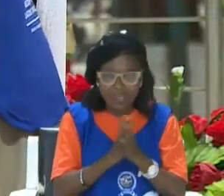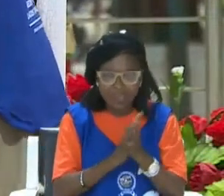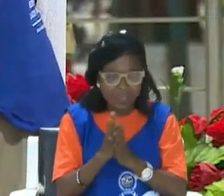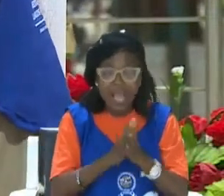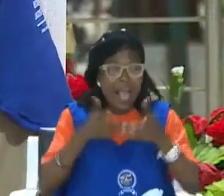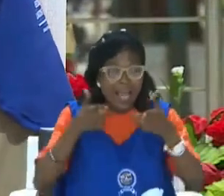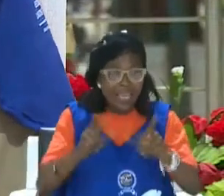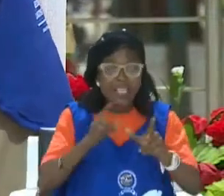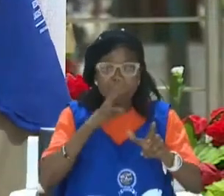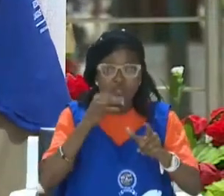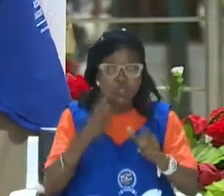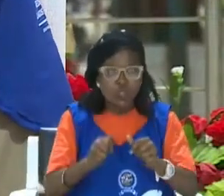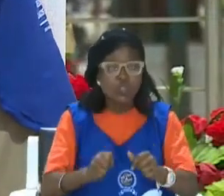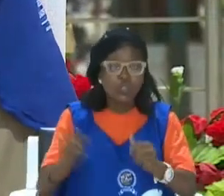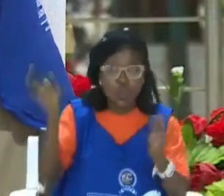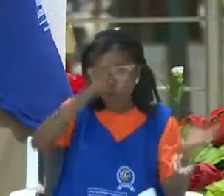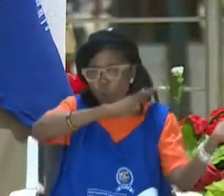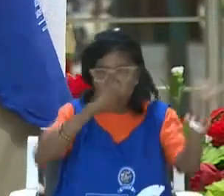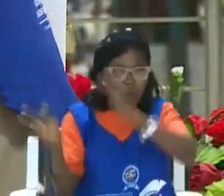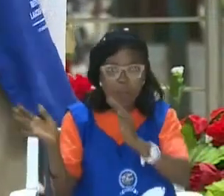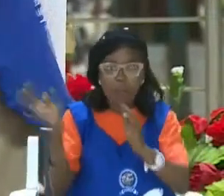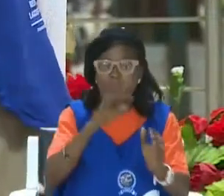Let your wind blow in our favor.